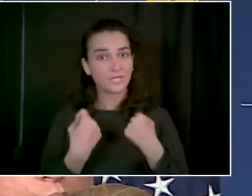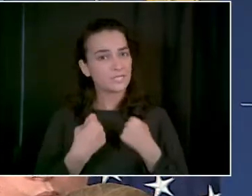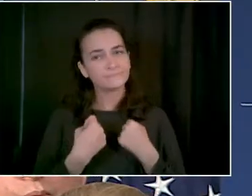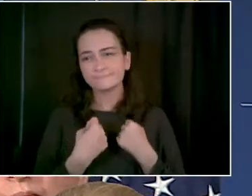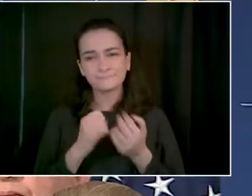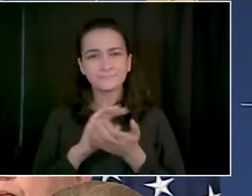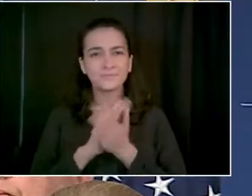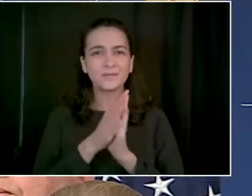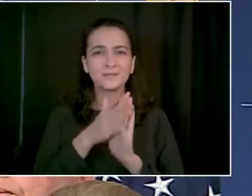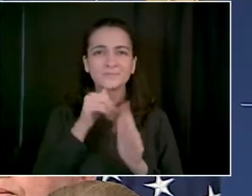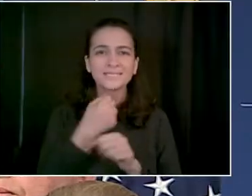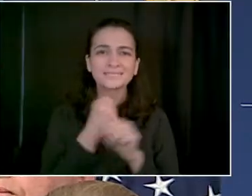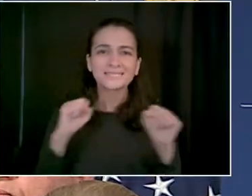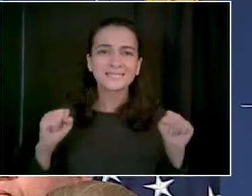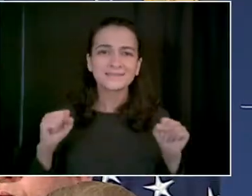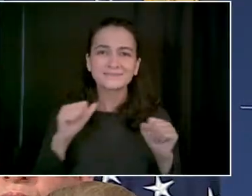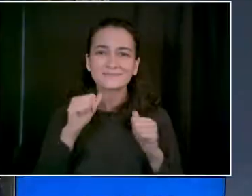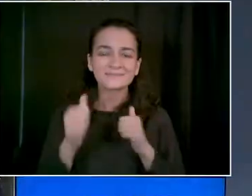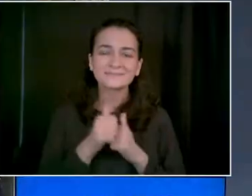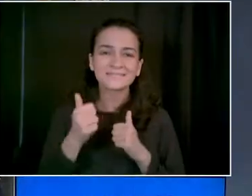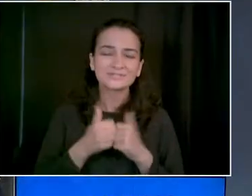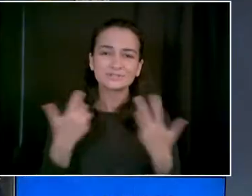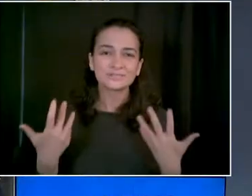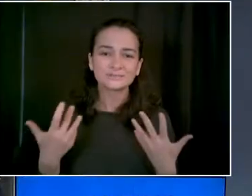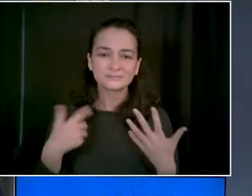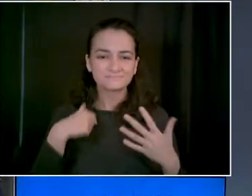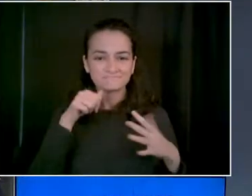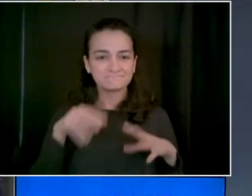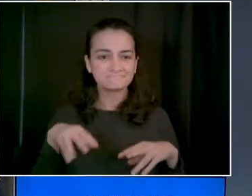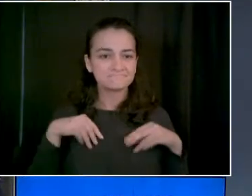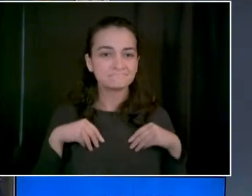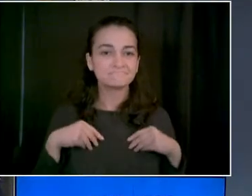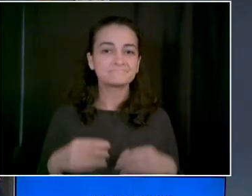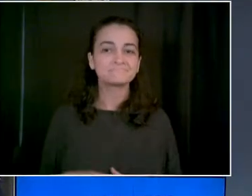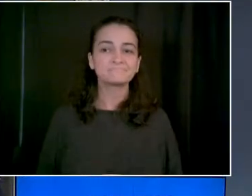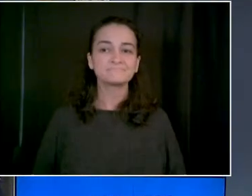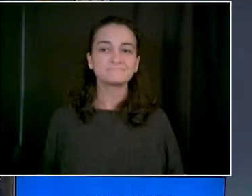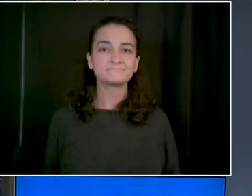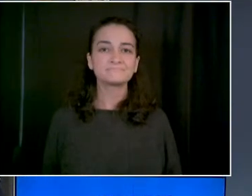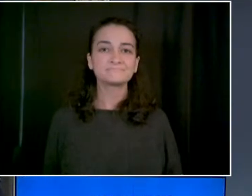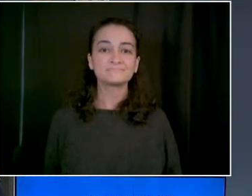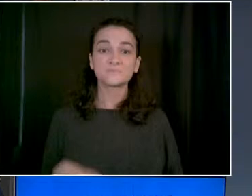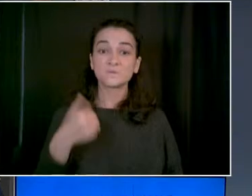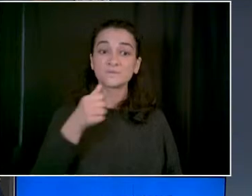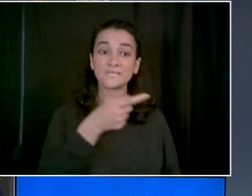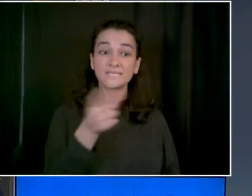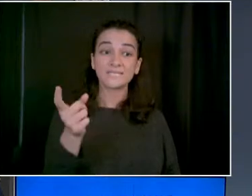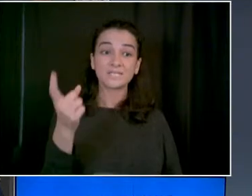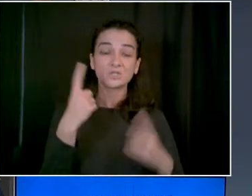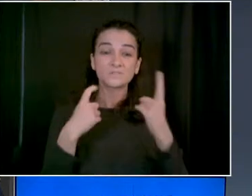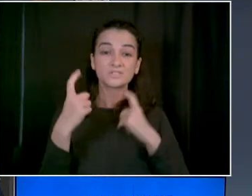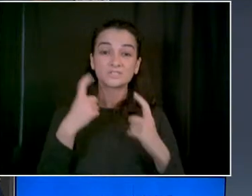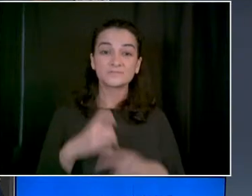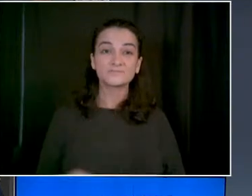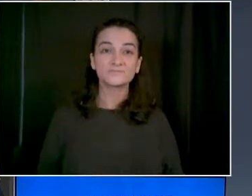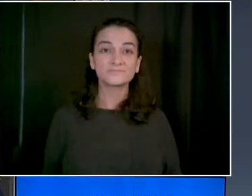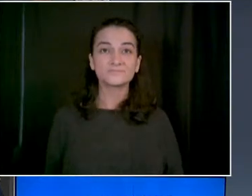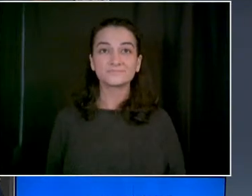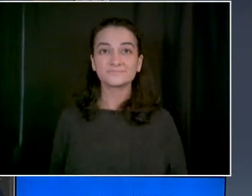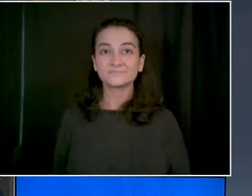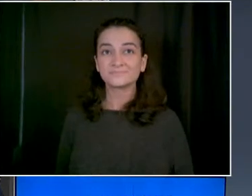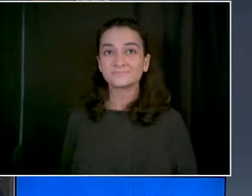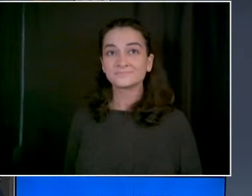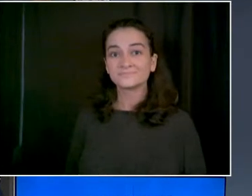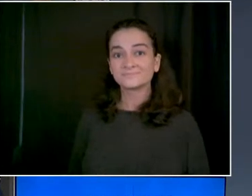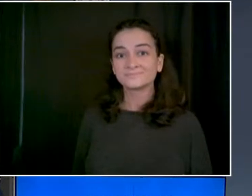before we go to your off-topics. Start on topic. Anybody about that? Dan? Will you be releasing the video from what